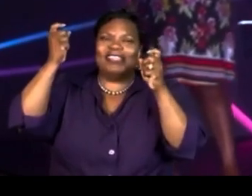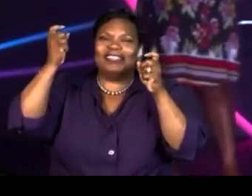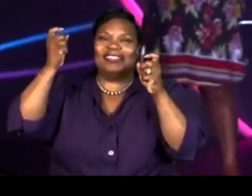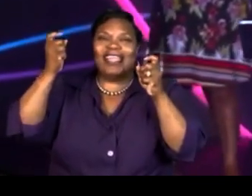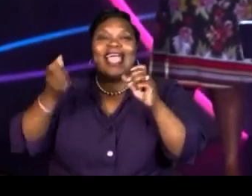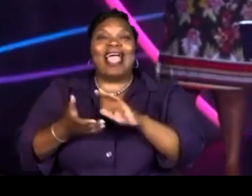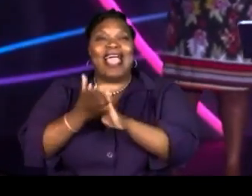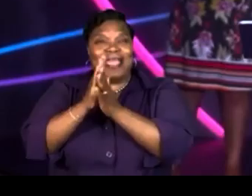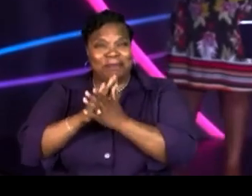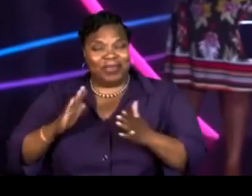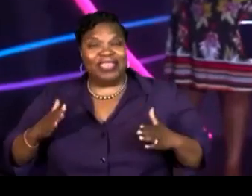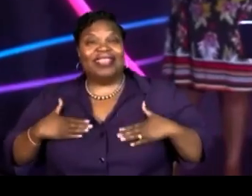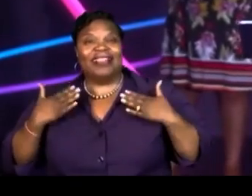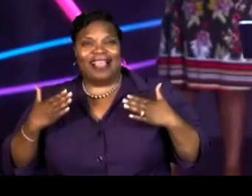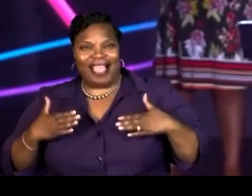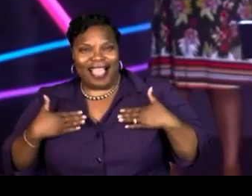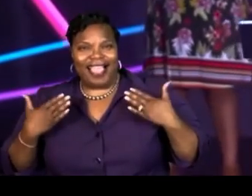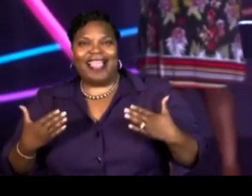rejoice. Be glad. Be